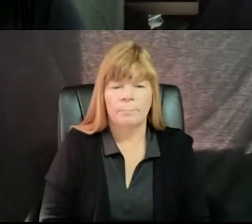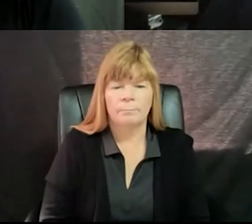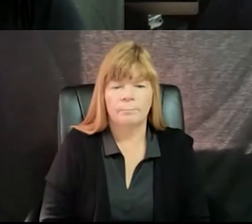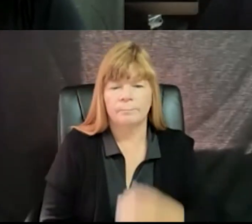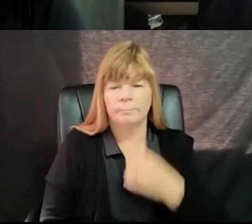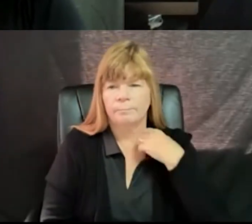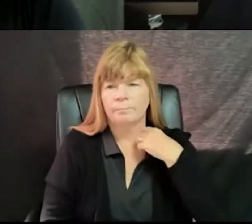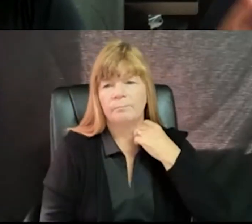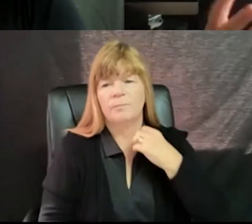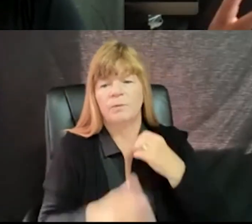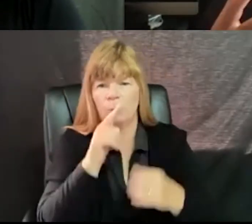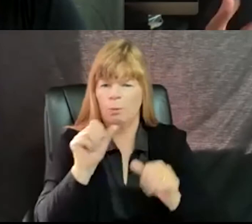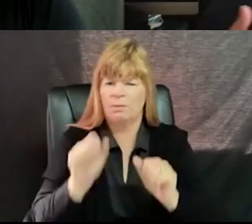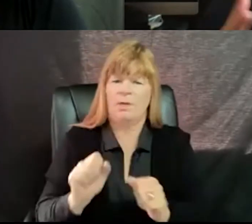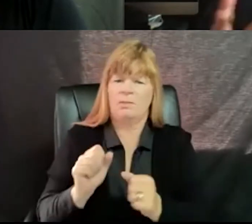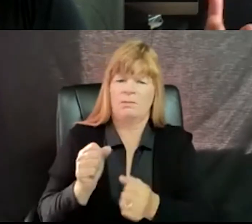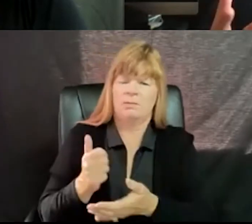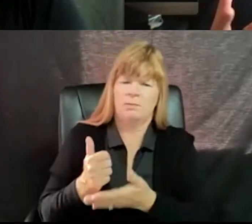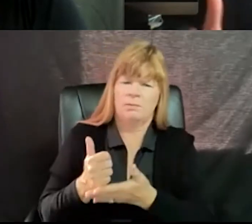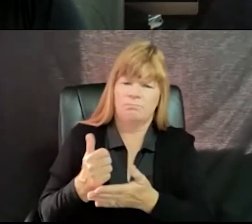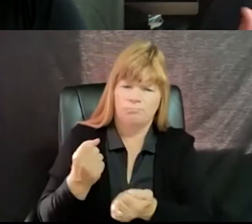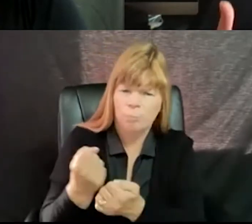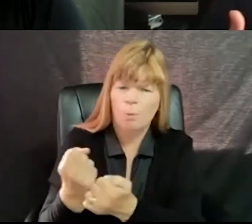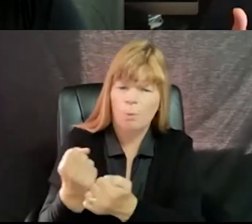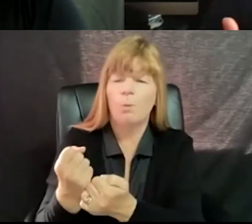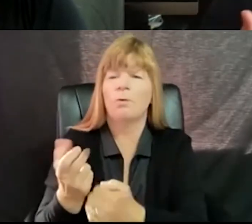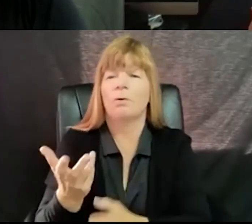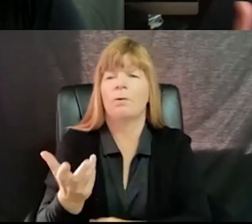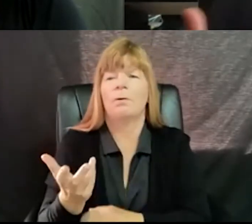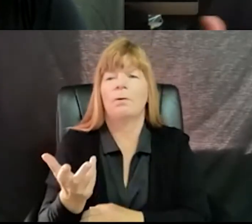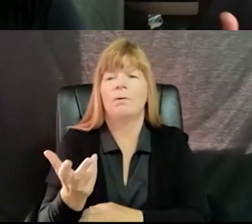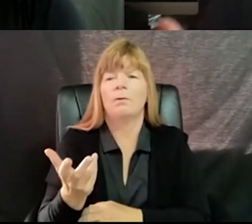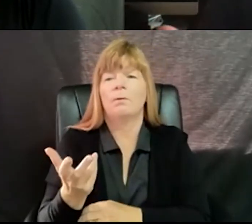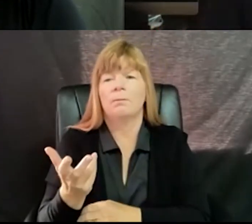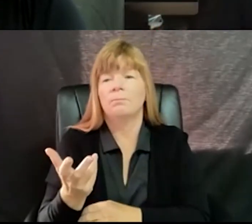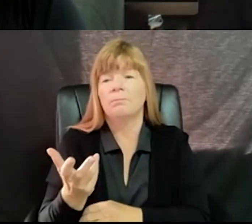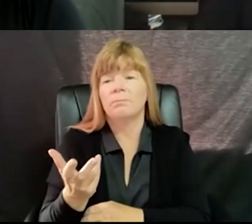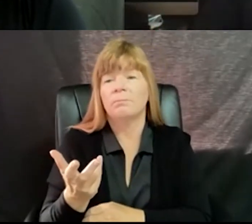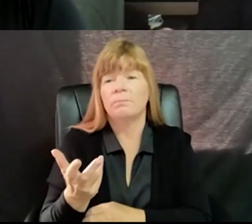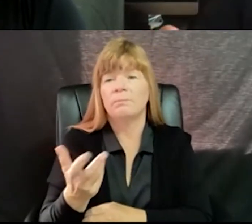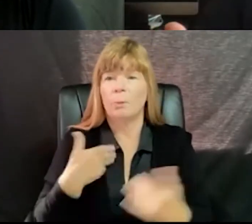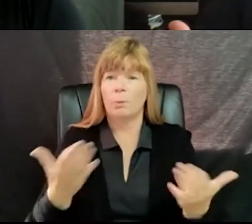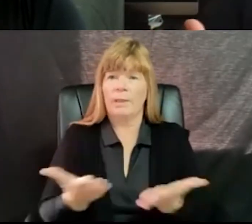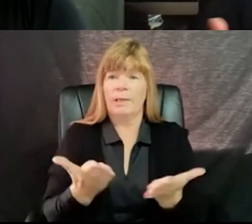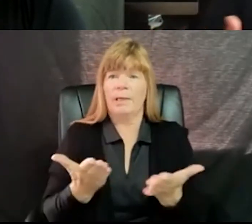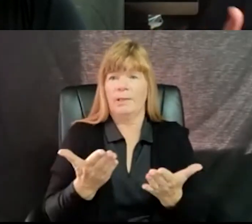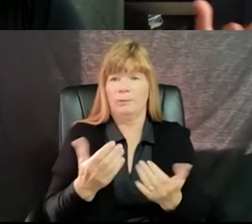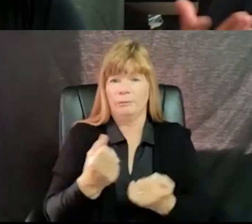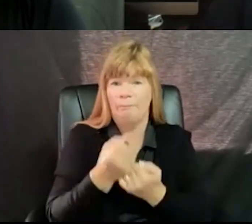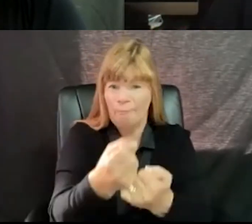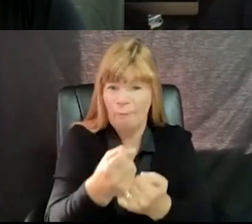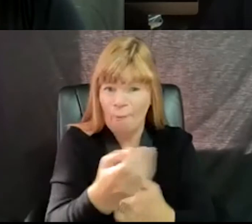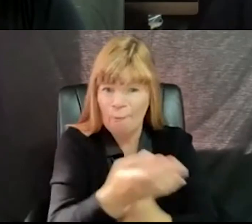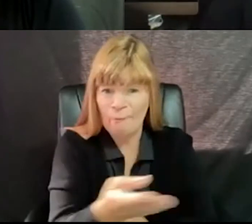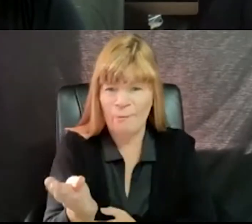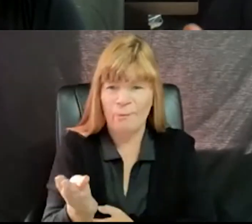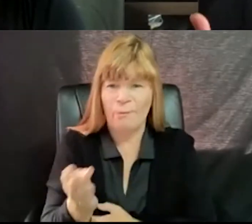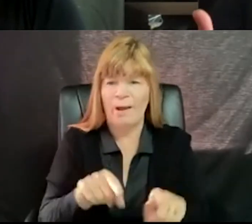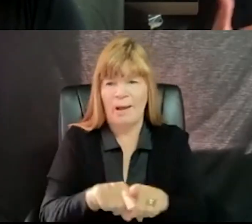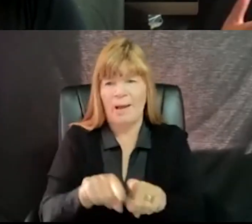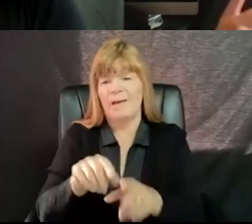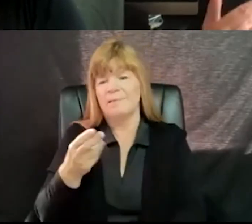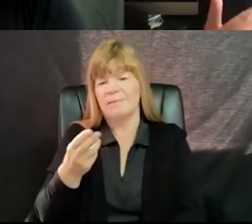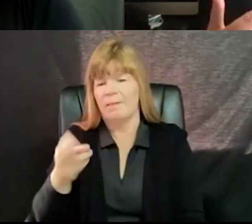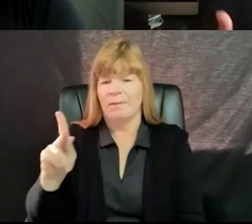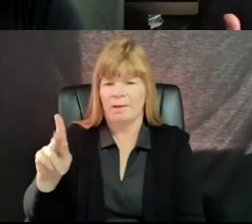Who can support you, and this is some of, we're here to support you, as Helen Keller National